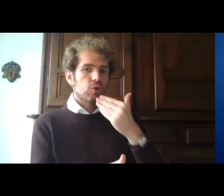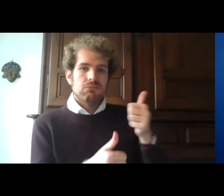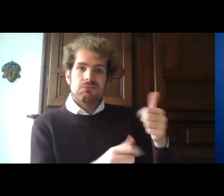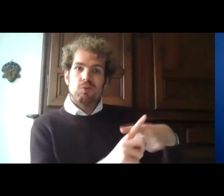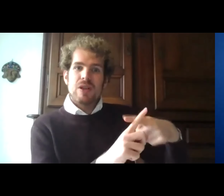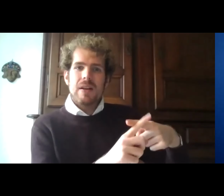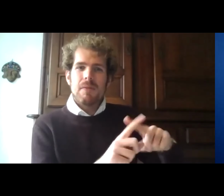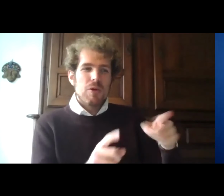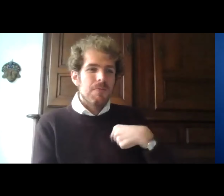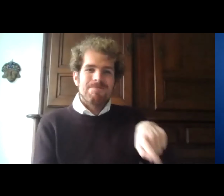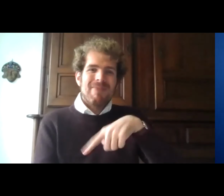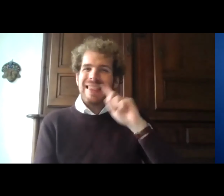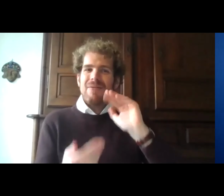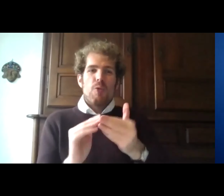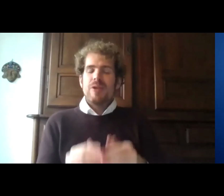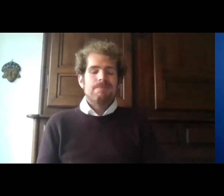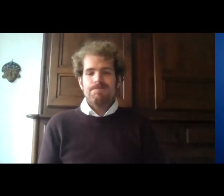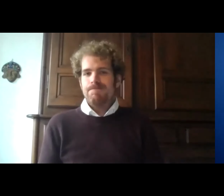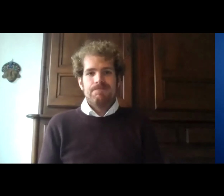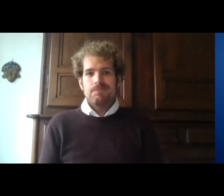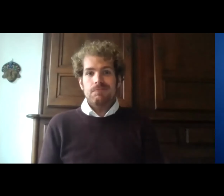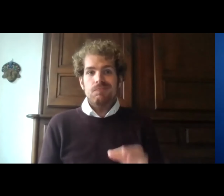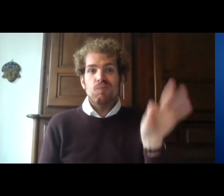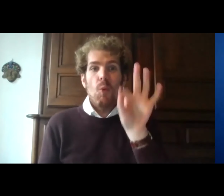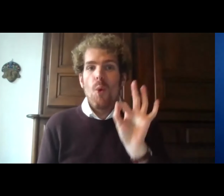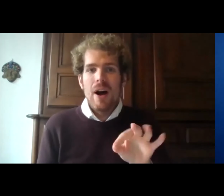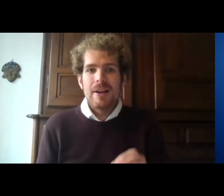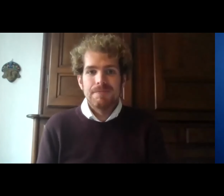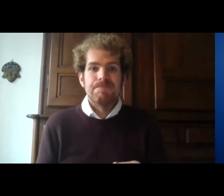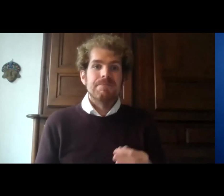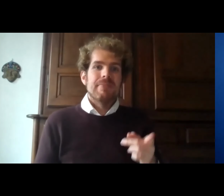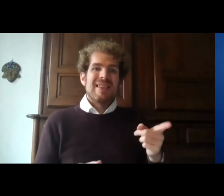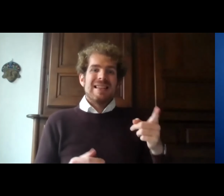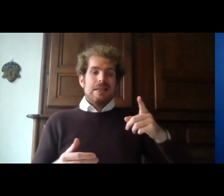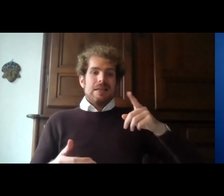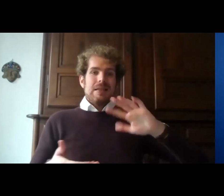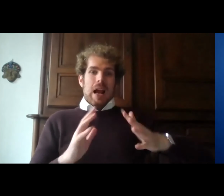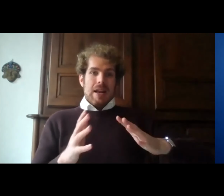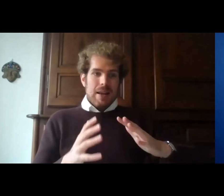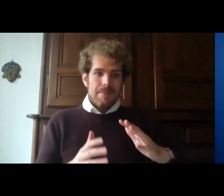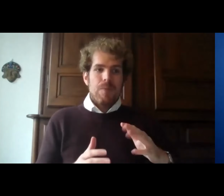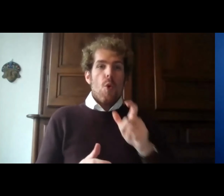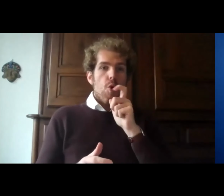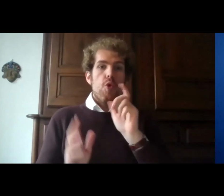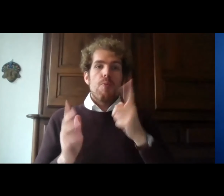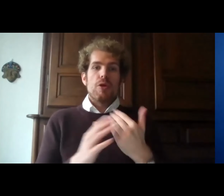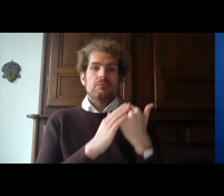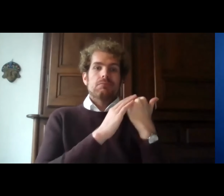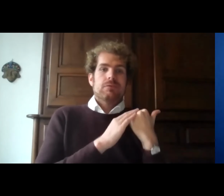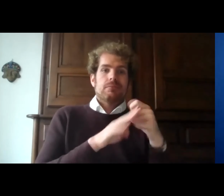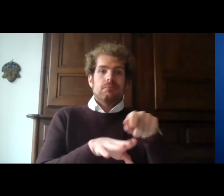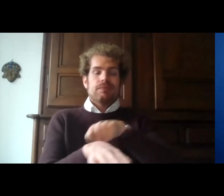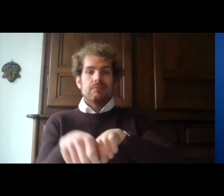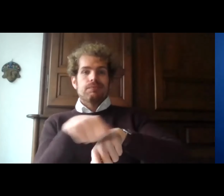screen. And it sounds like a really great idea, but the deaf community has rejected this as well. And the reason why the